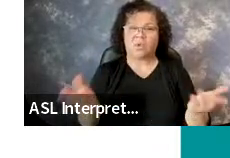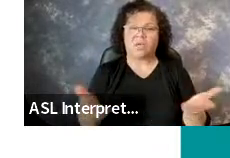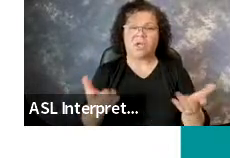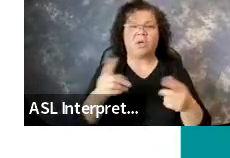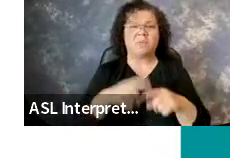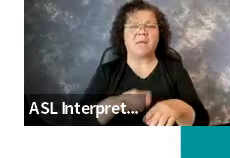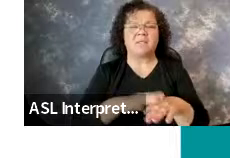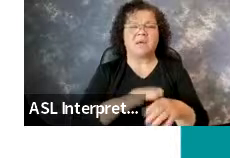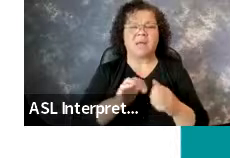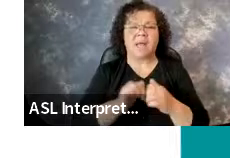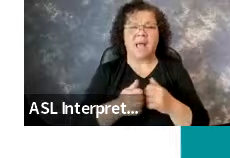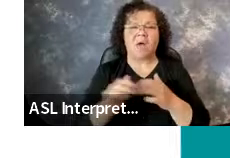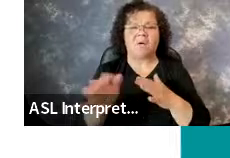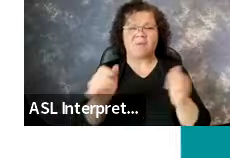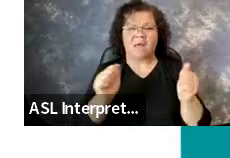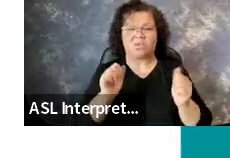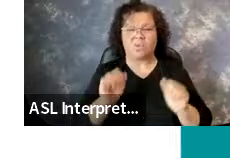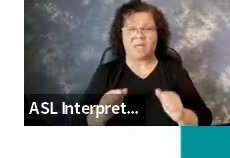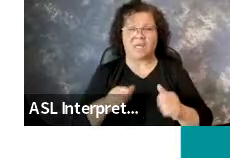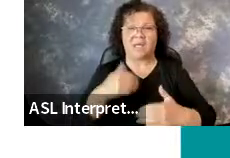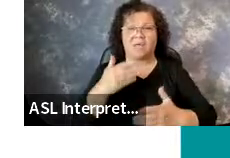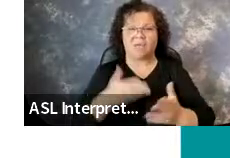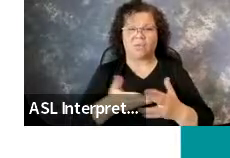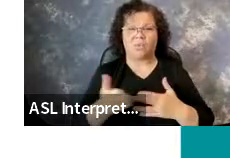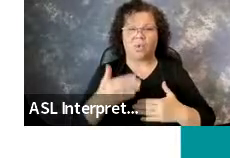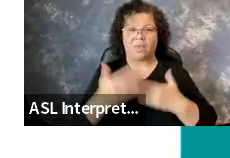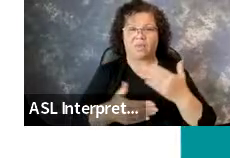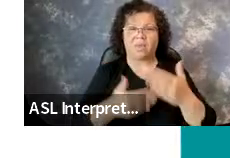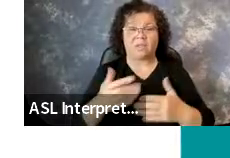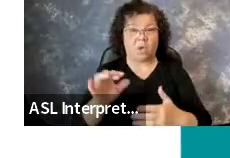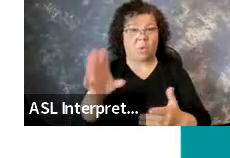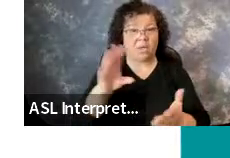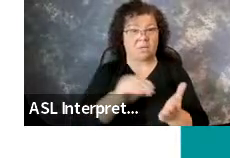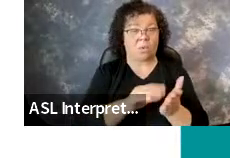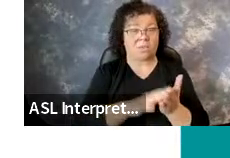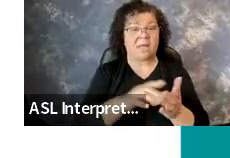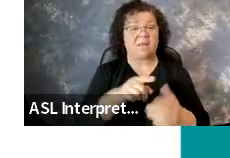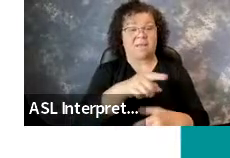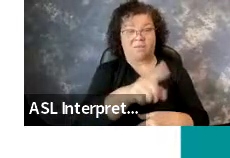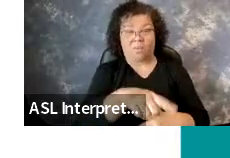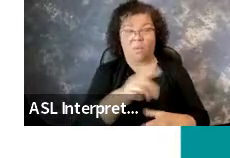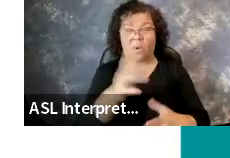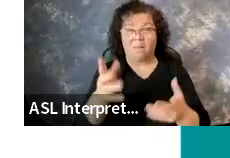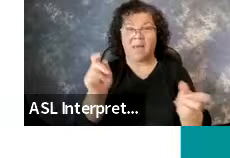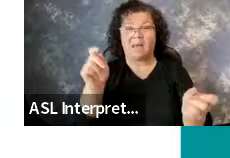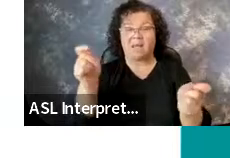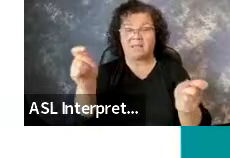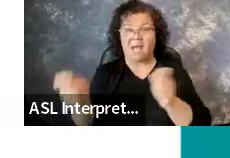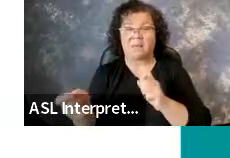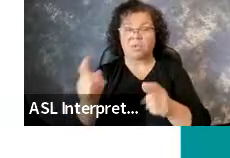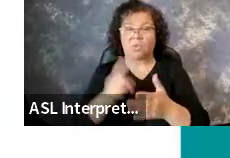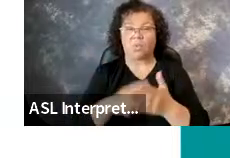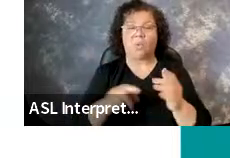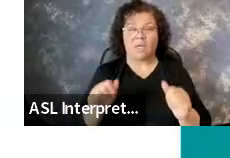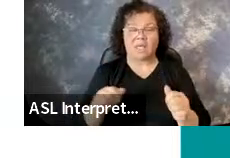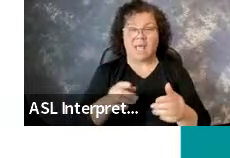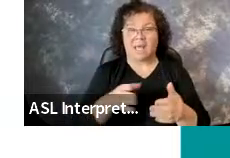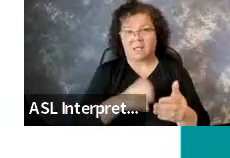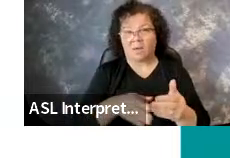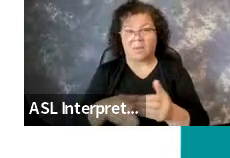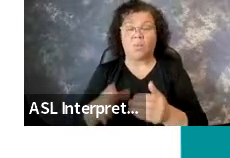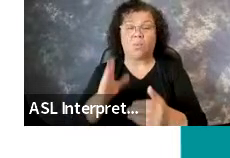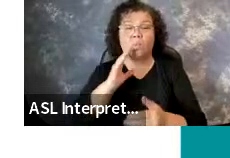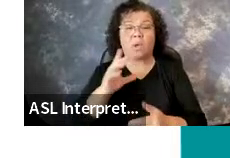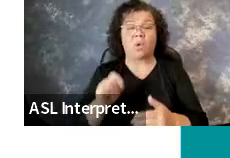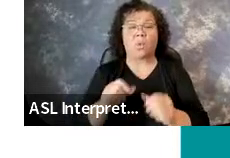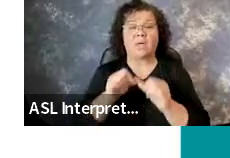on how quickly we're able to move through things. So I just wanted to note that. So we will be adapting to what we're able to get through as a group. So we'll continue tranche 3 in our